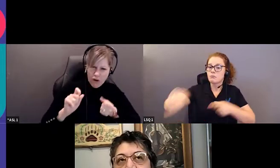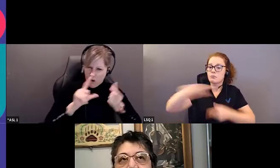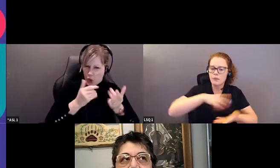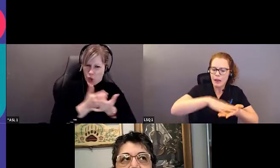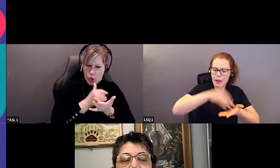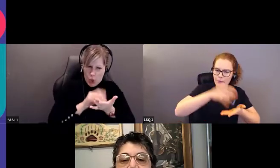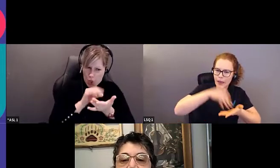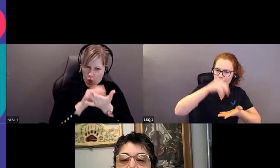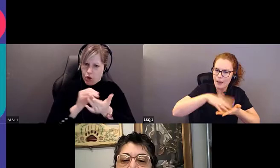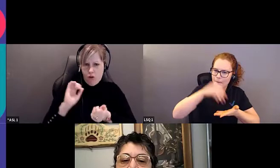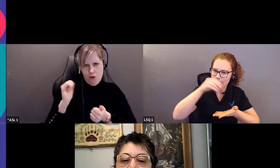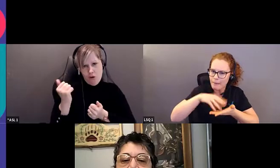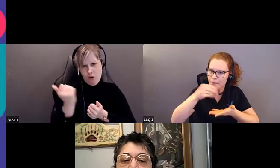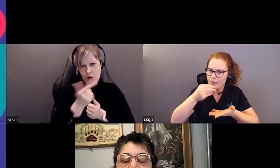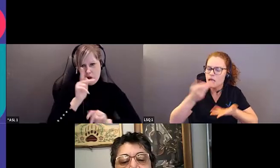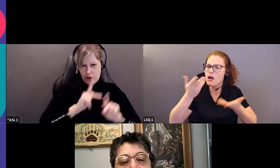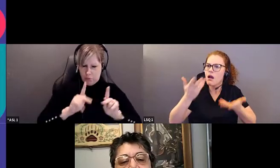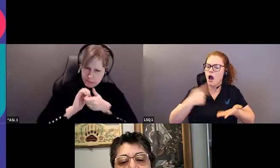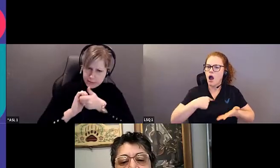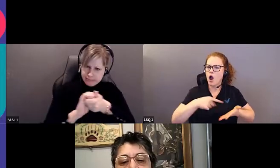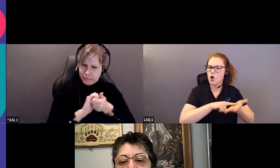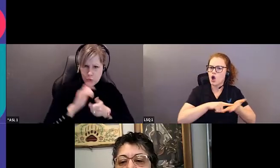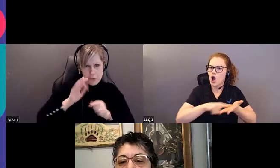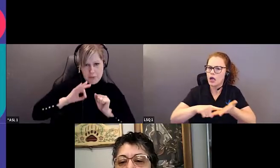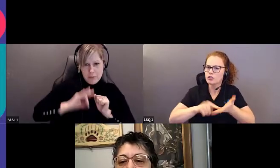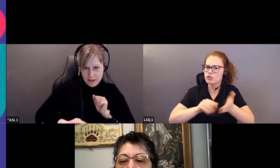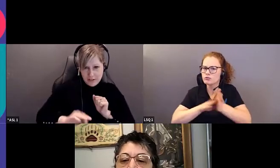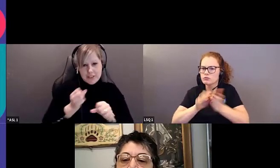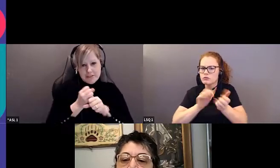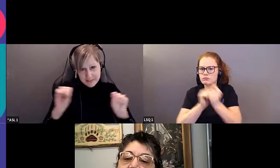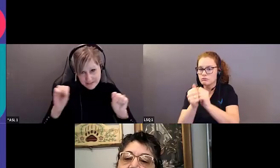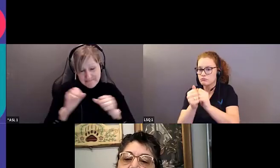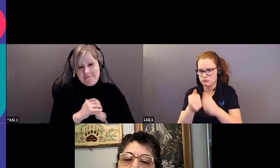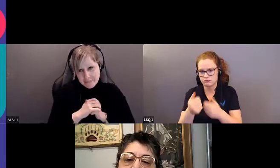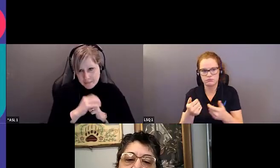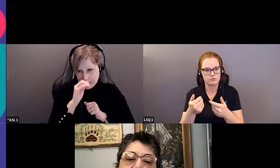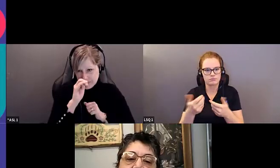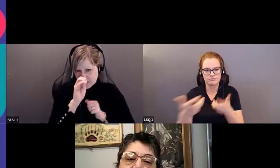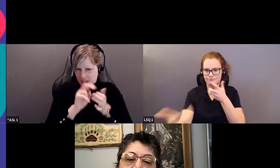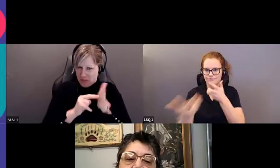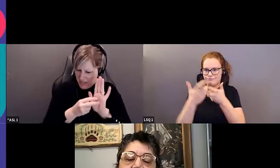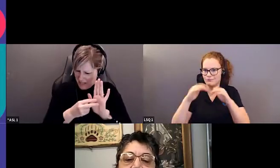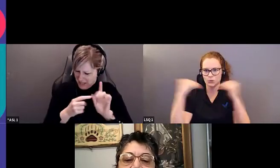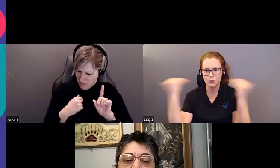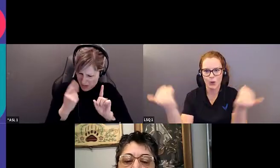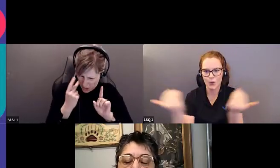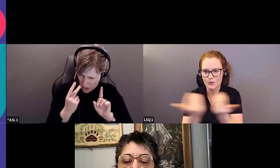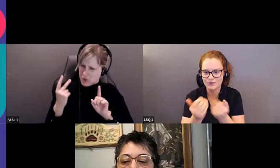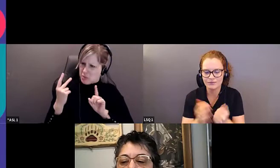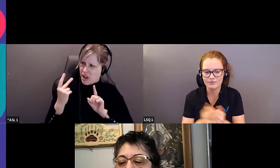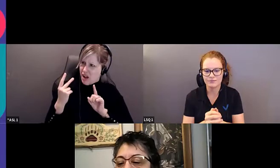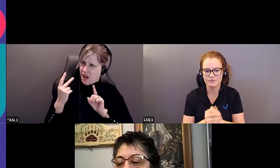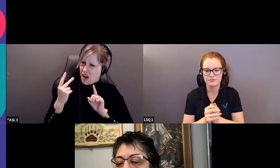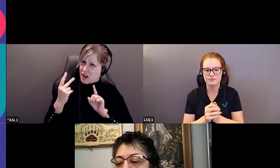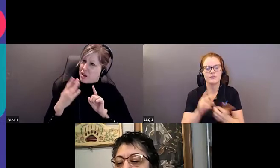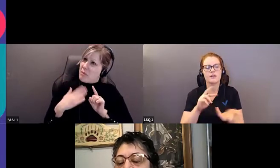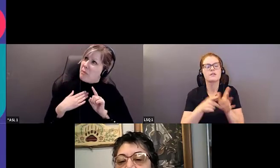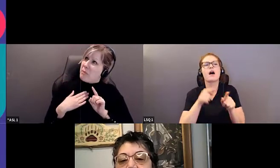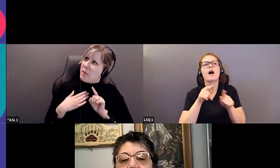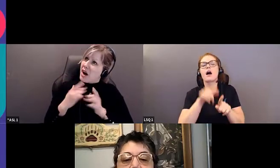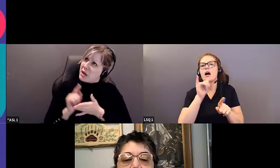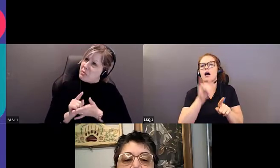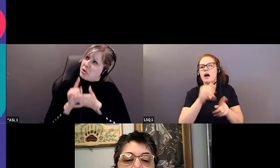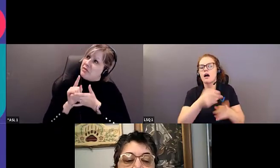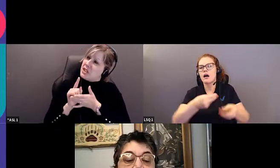It certainly has had me stopping to reflect on where in my life do I experience privilege